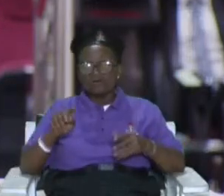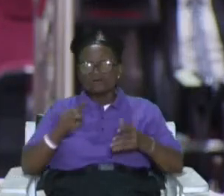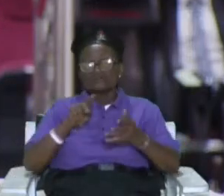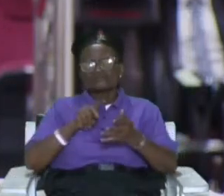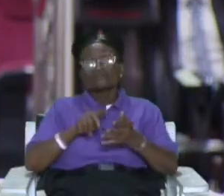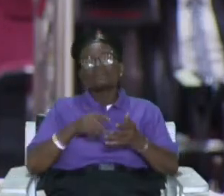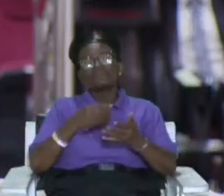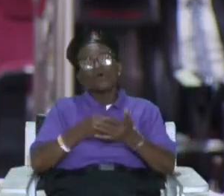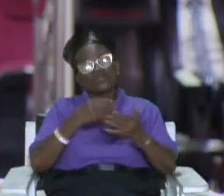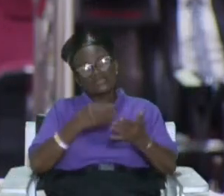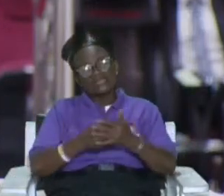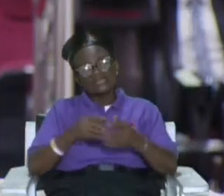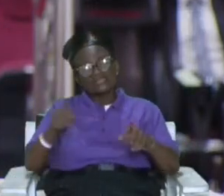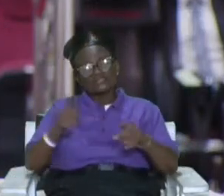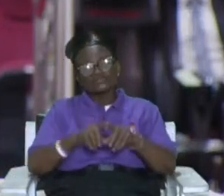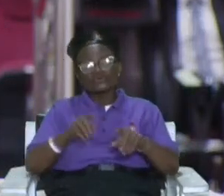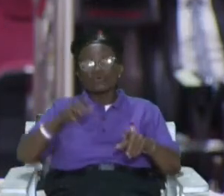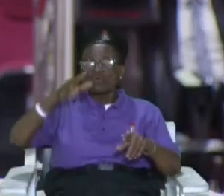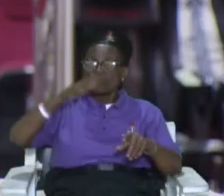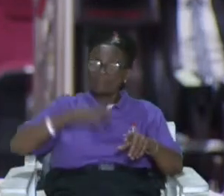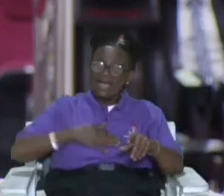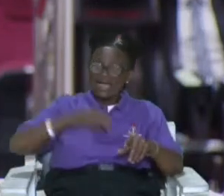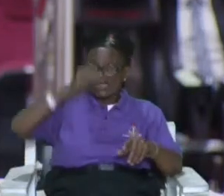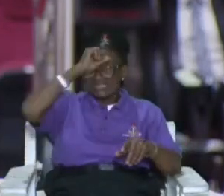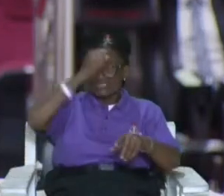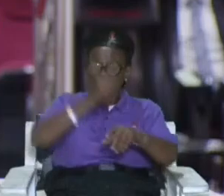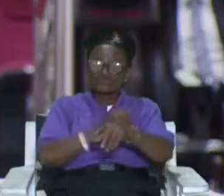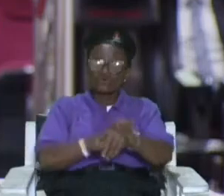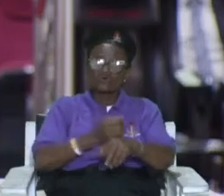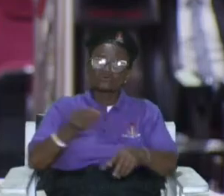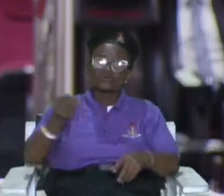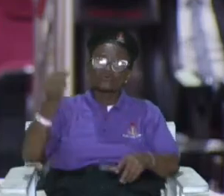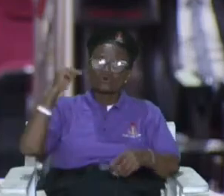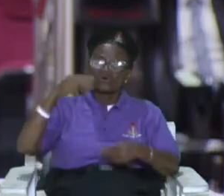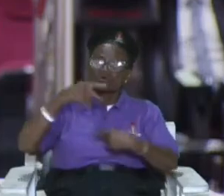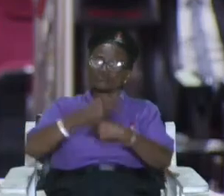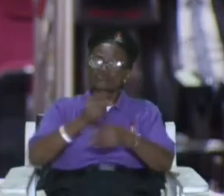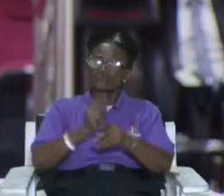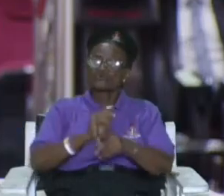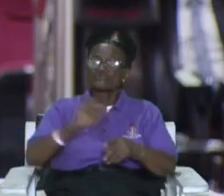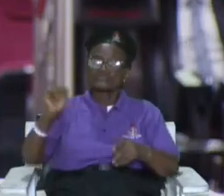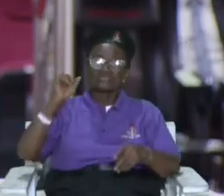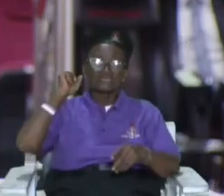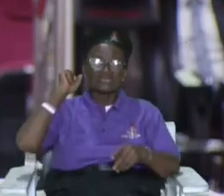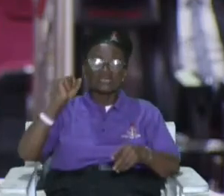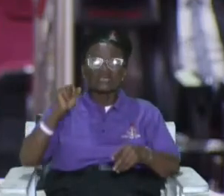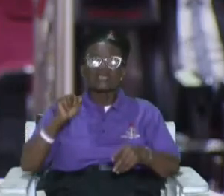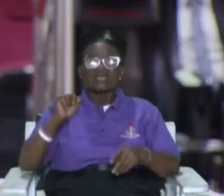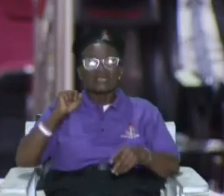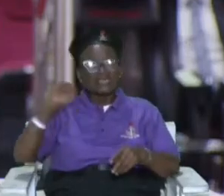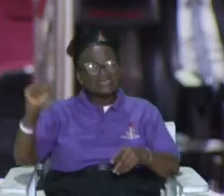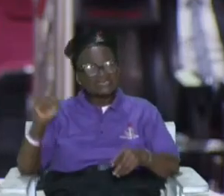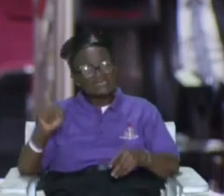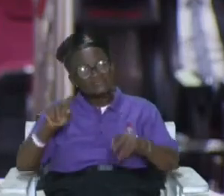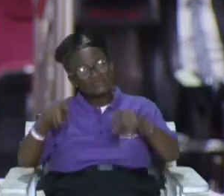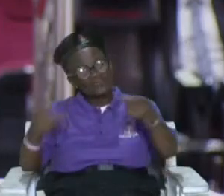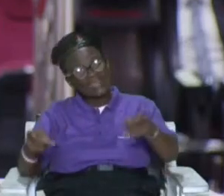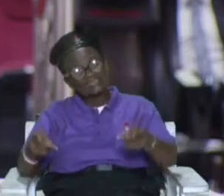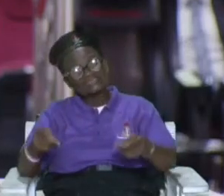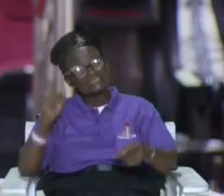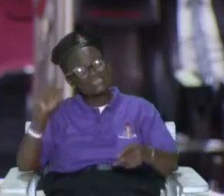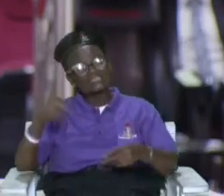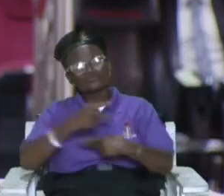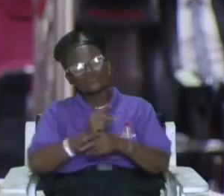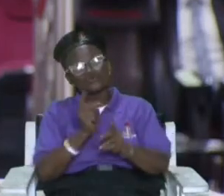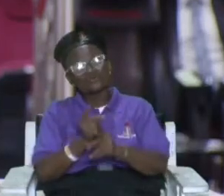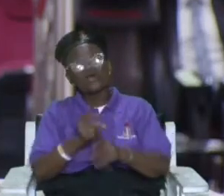And so my son was producing his products and nobody was coming to buy because they were afraid